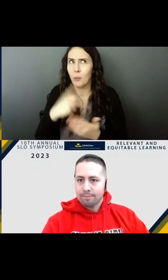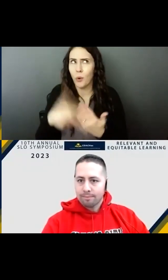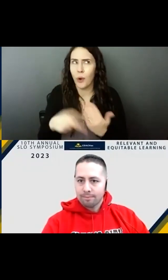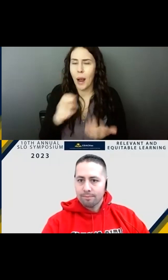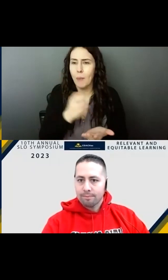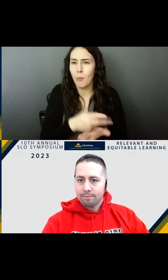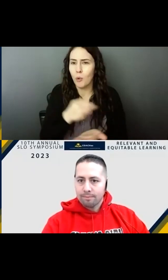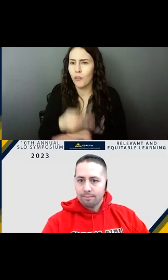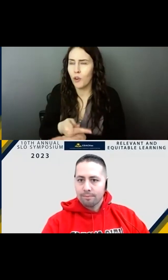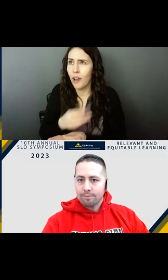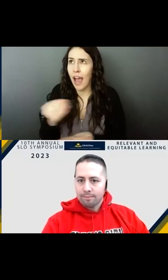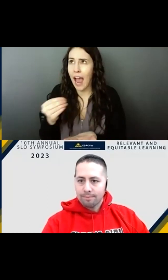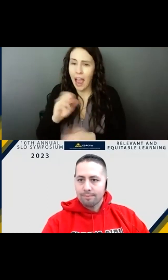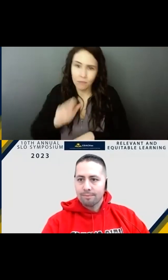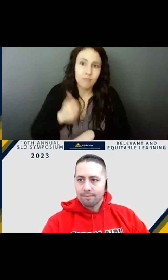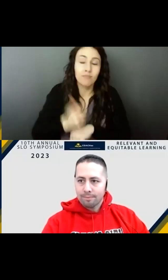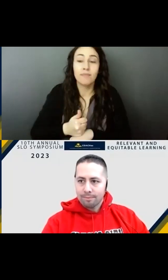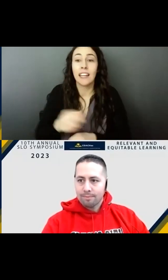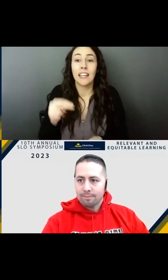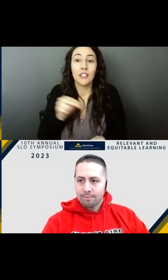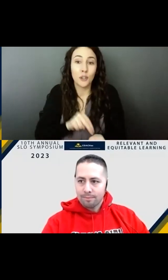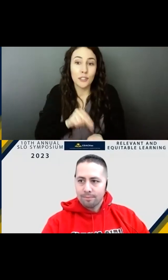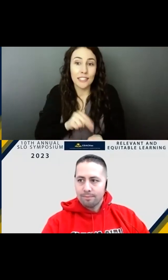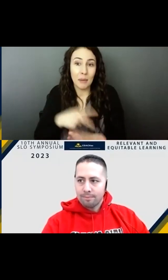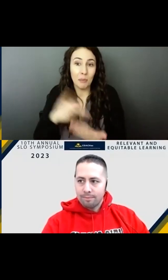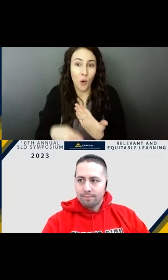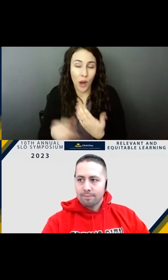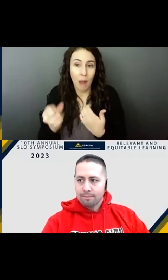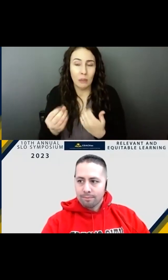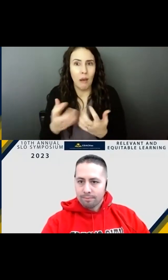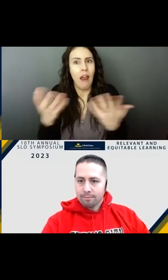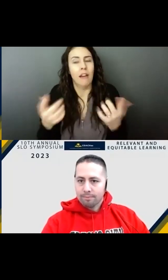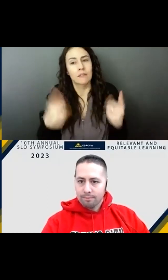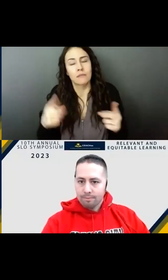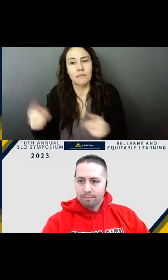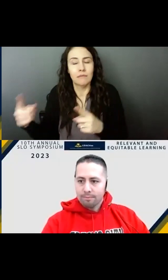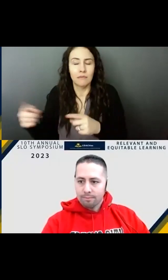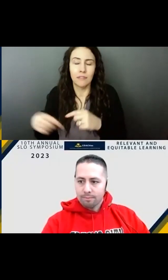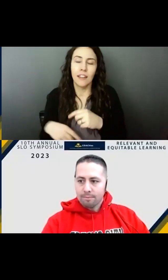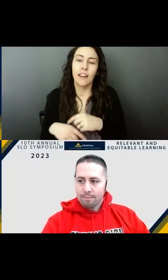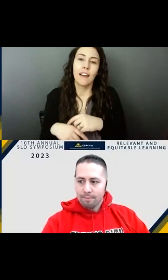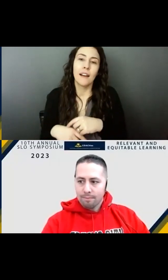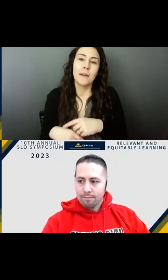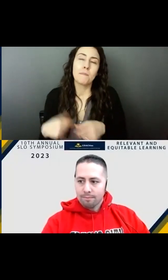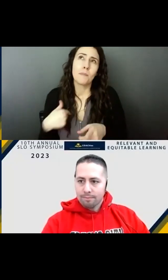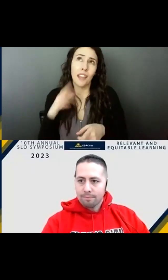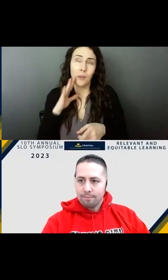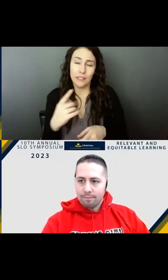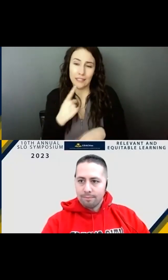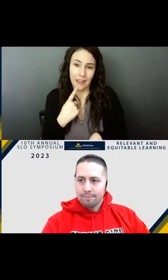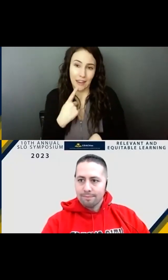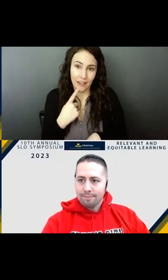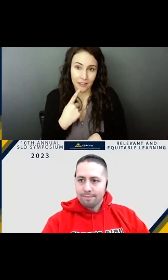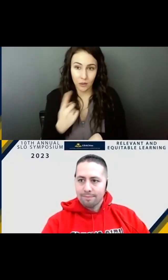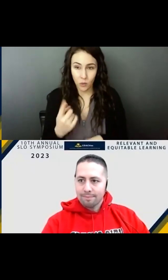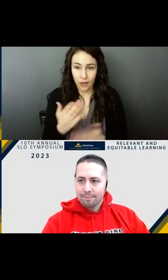we're launching a nursing program. So we have a lot going on. I would say, one of the things that we're really